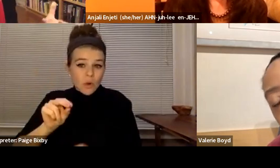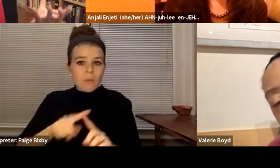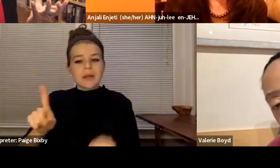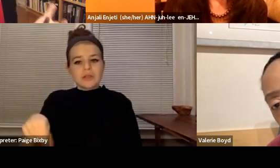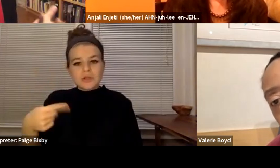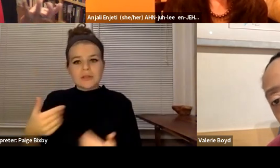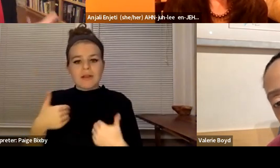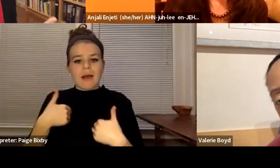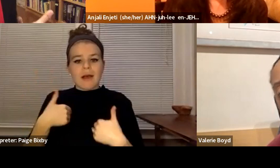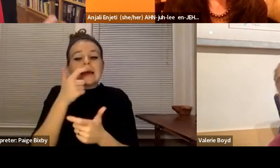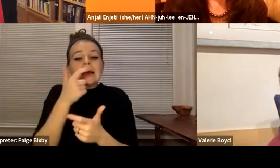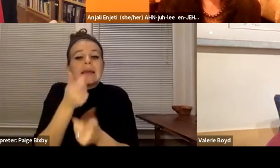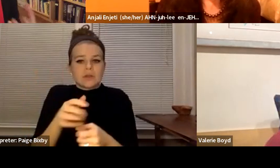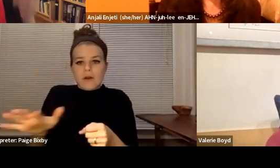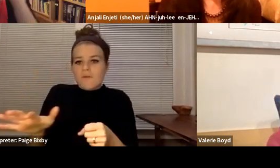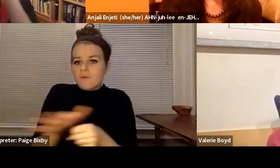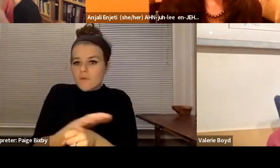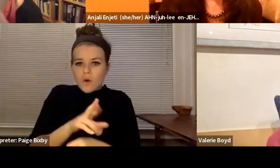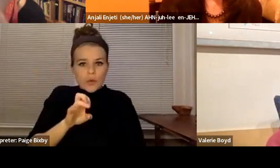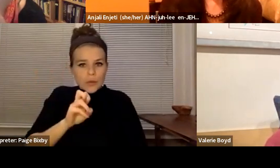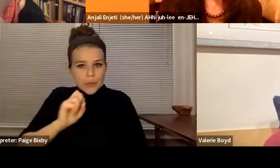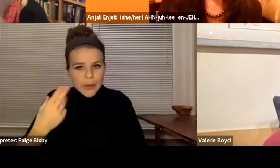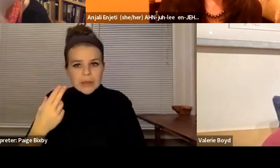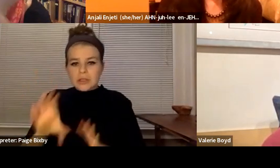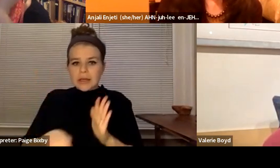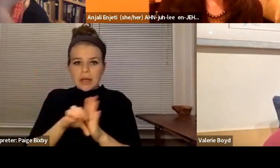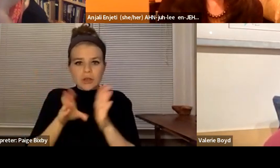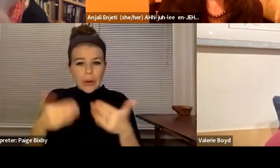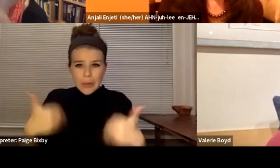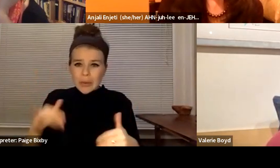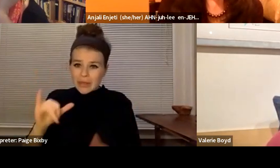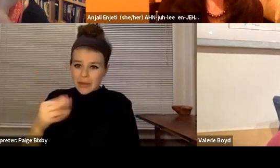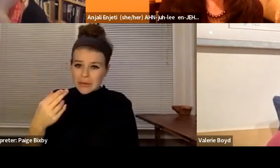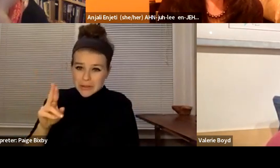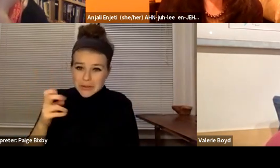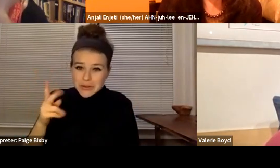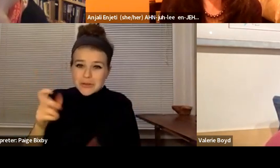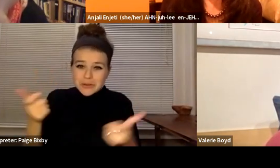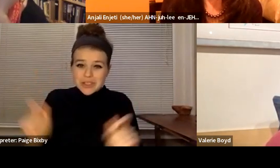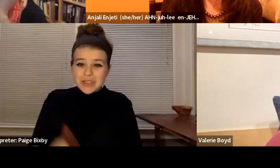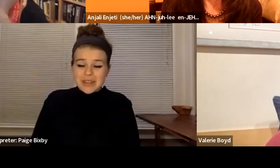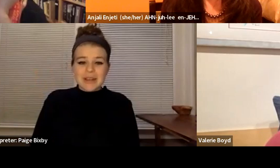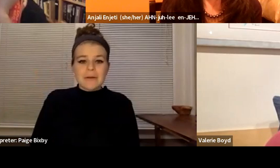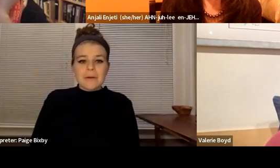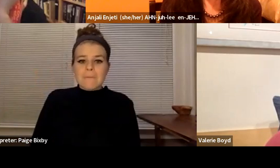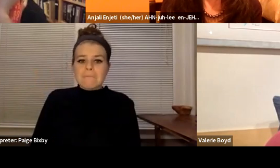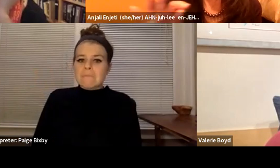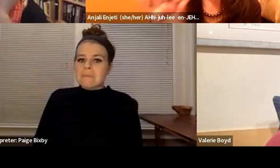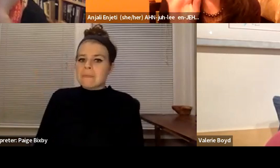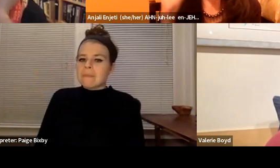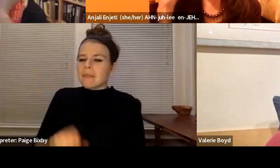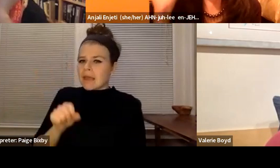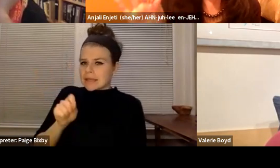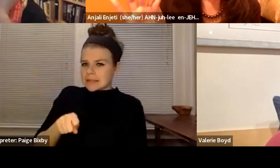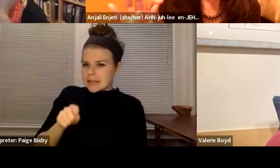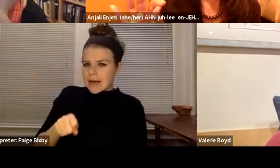interesting, full, rich characters was huge. Yeah, I did not see